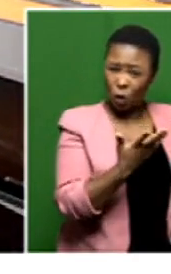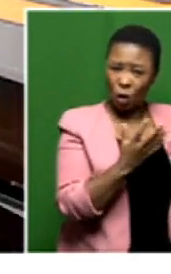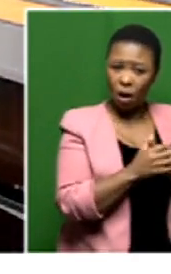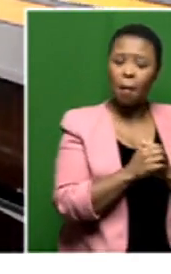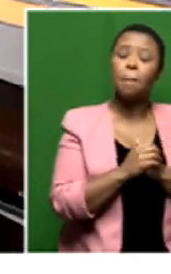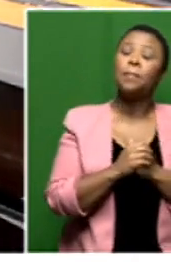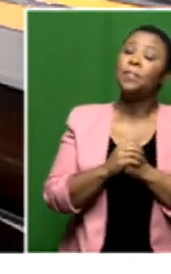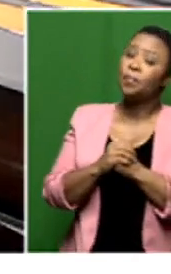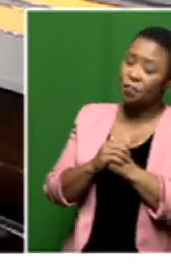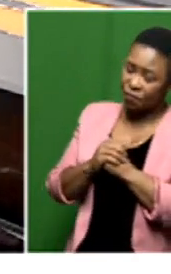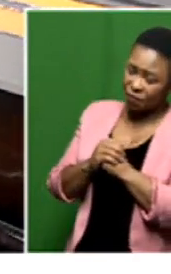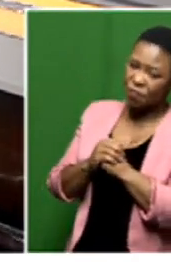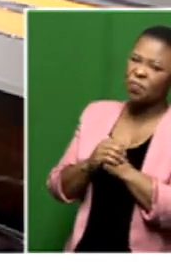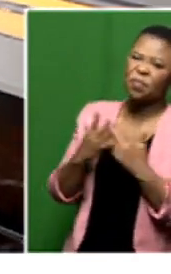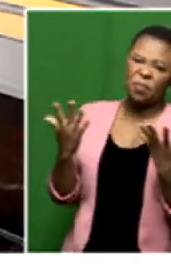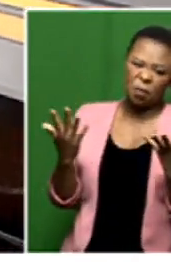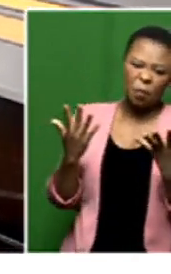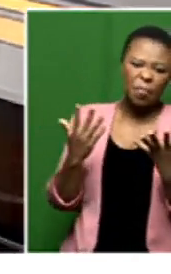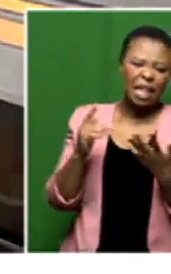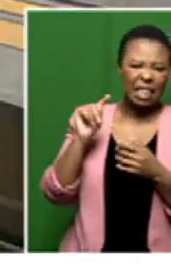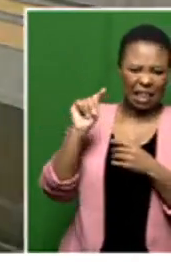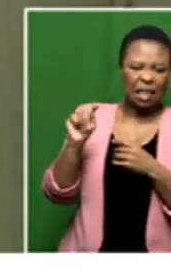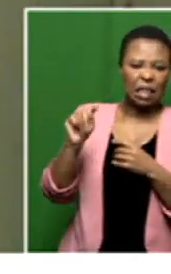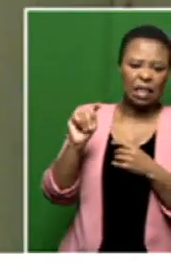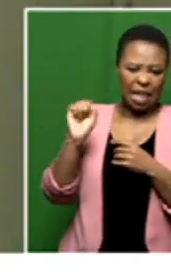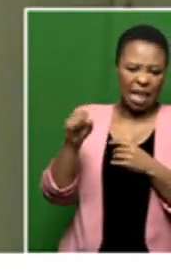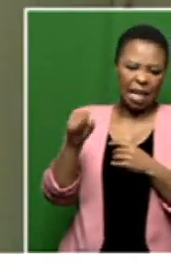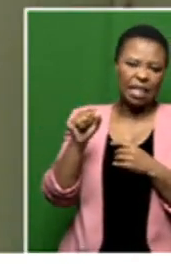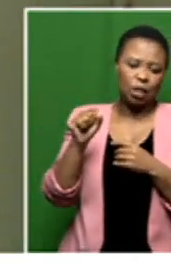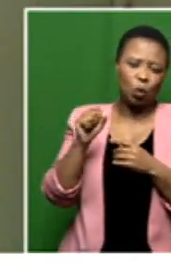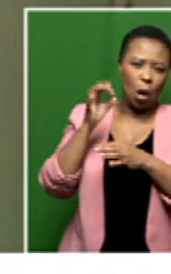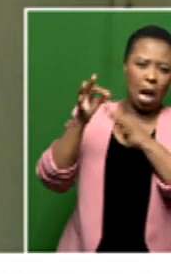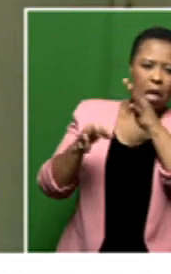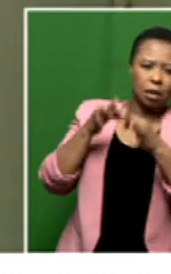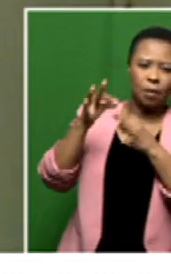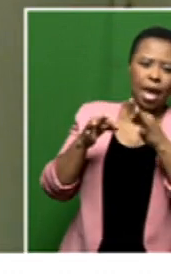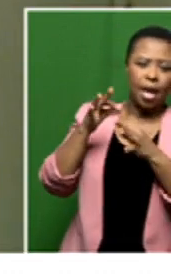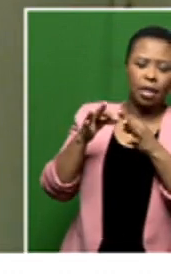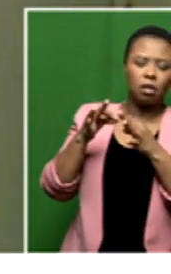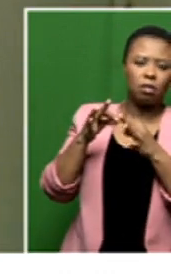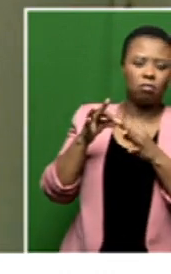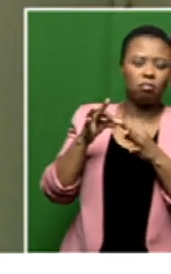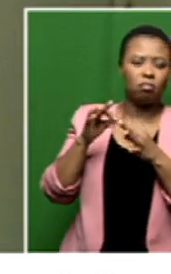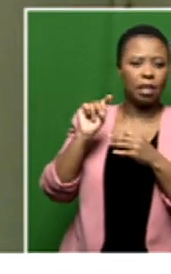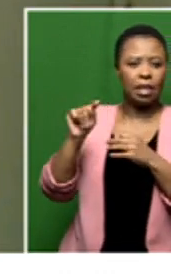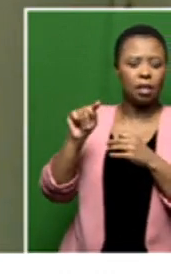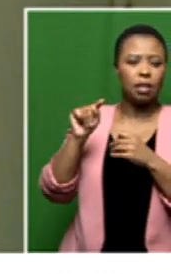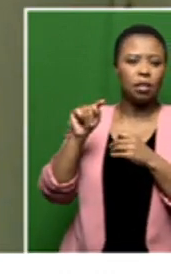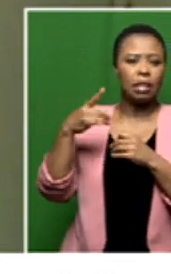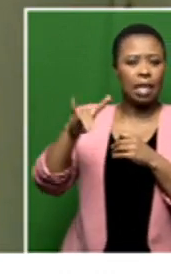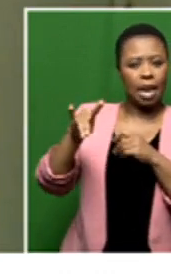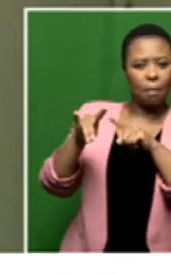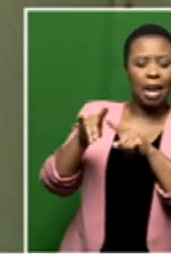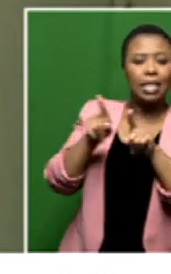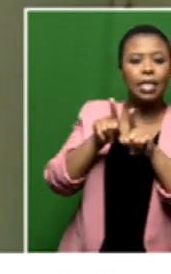Yes, as I said, it's a very patchy picture, to use an analogy to their fur. So as I said, in